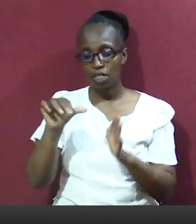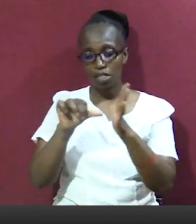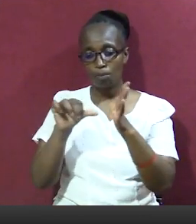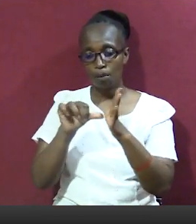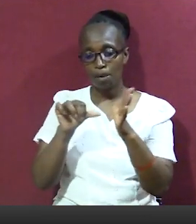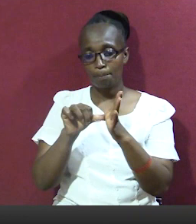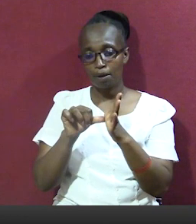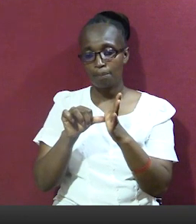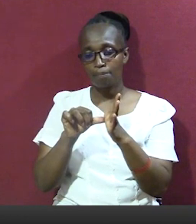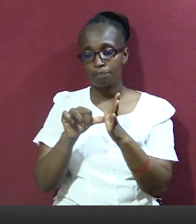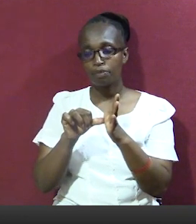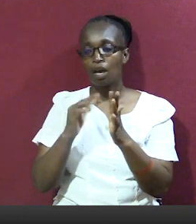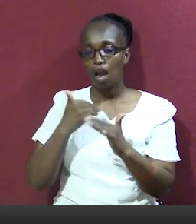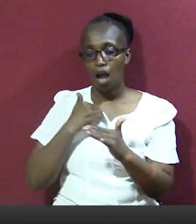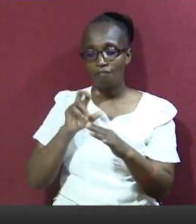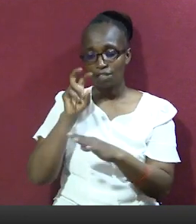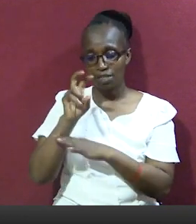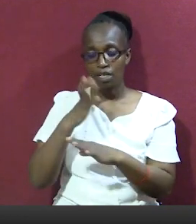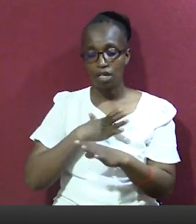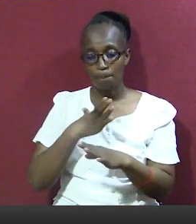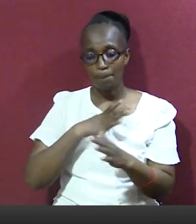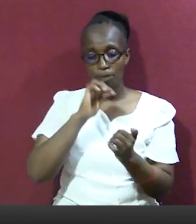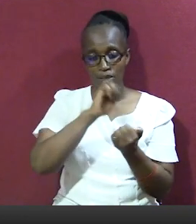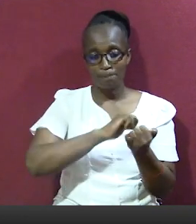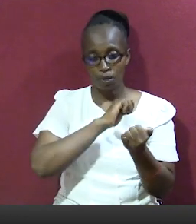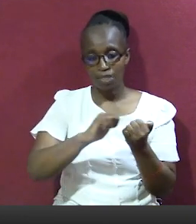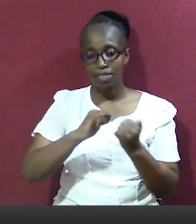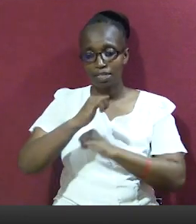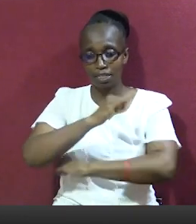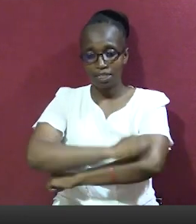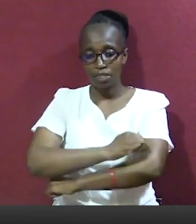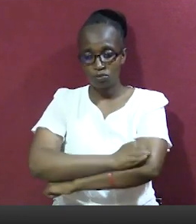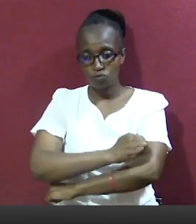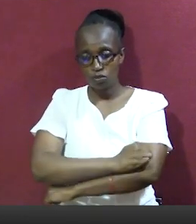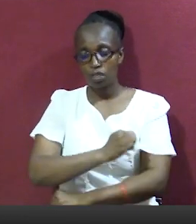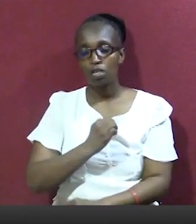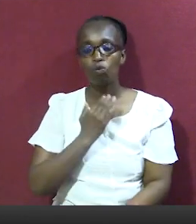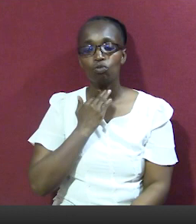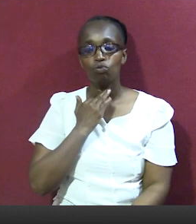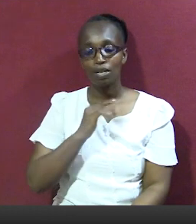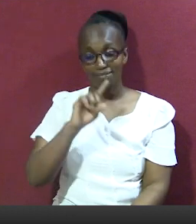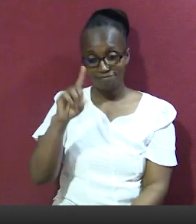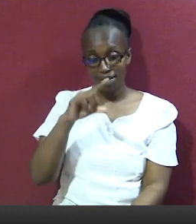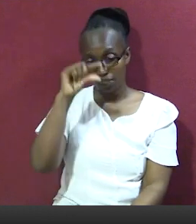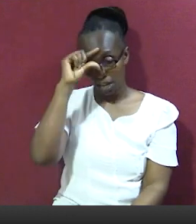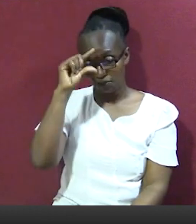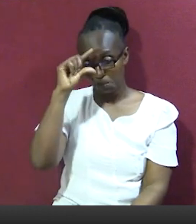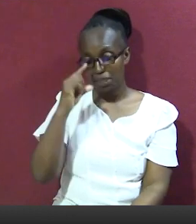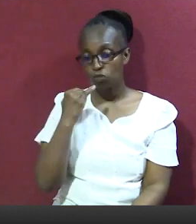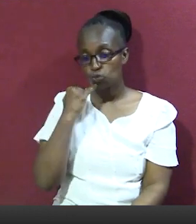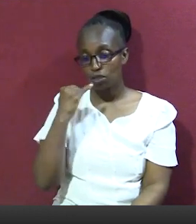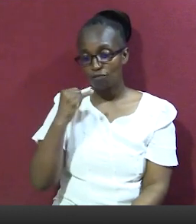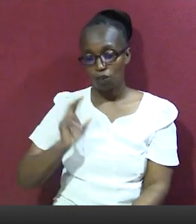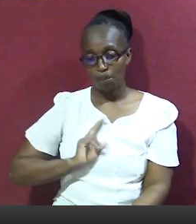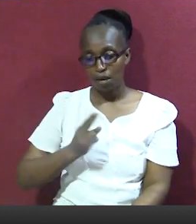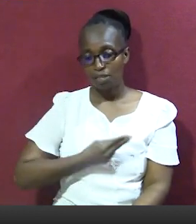disaster to now settle scores. I've seen people demolishing schools that are nowhere near riparian areas. So we want the government, first of all, to tell us